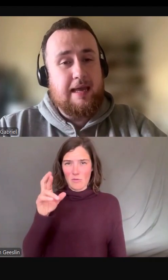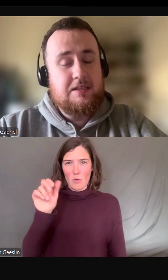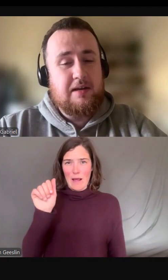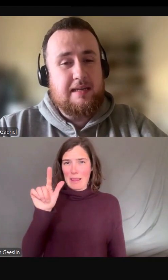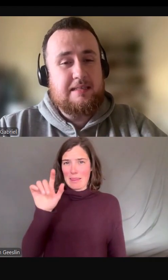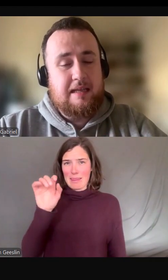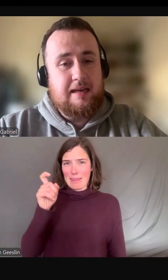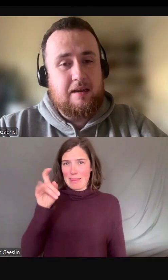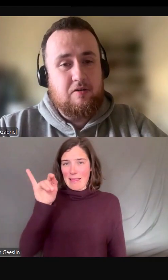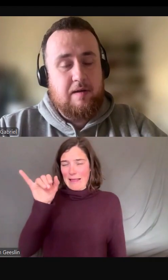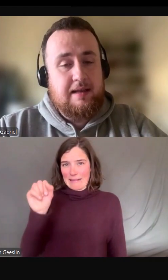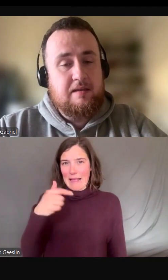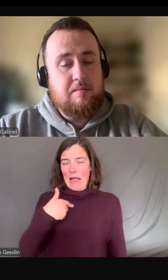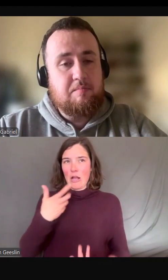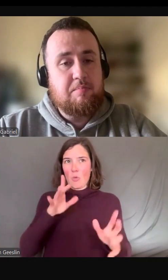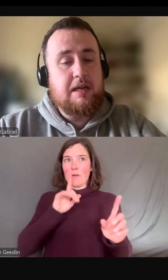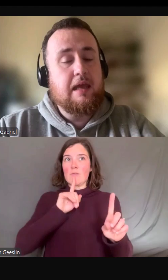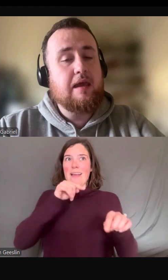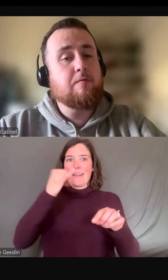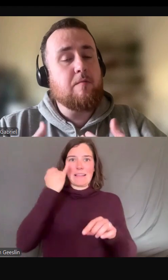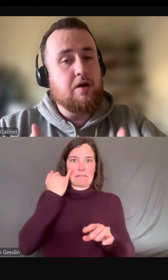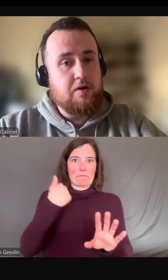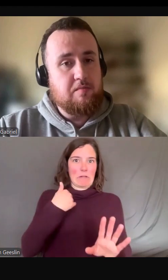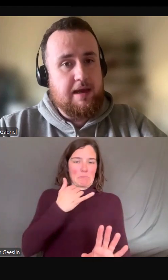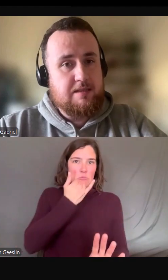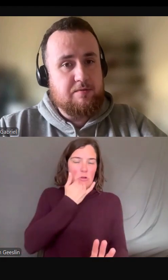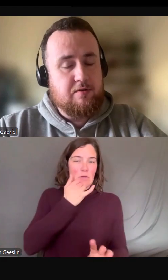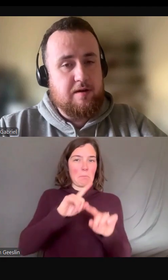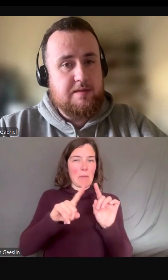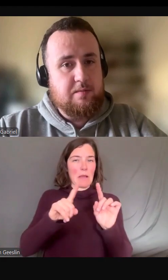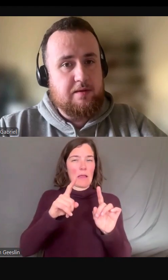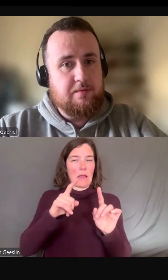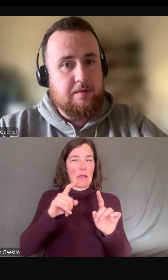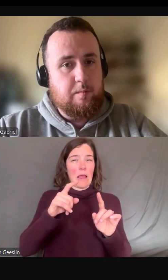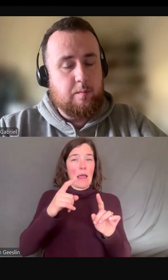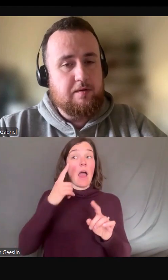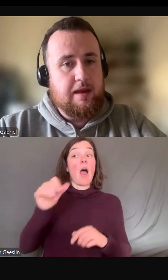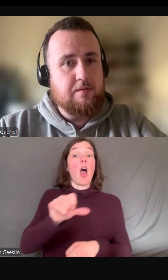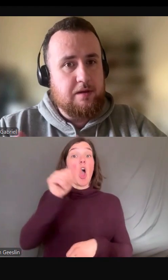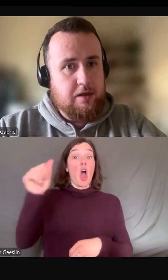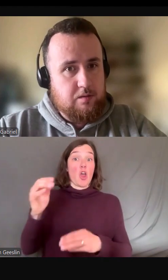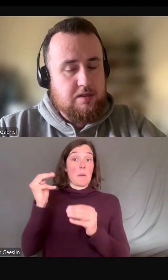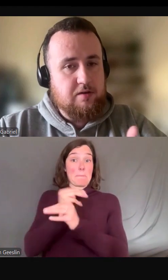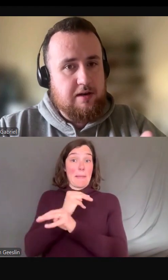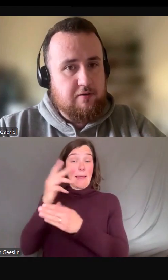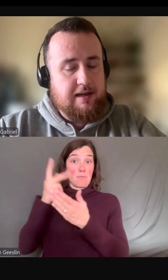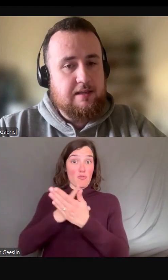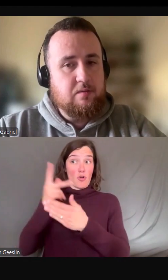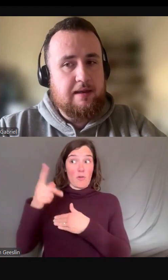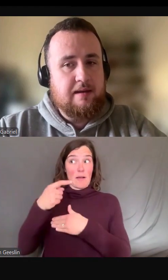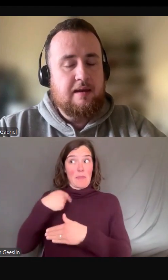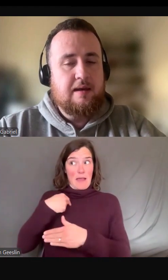an answer that is not correct. But from other maths programs that we've kind of used or